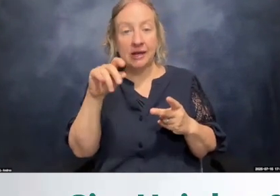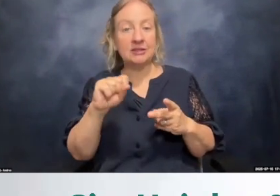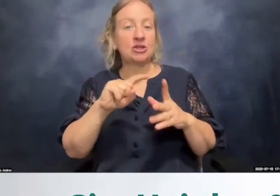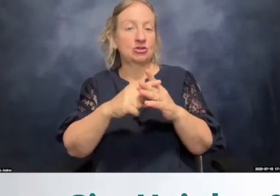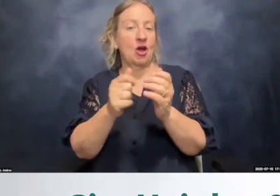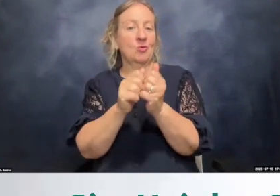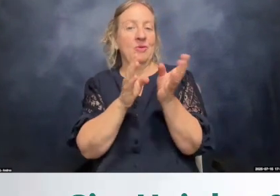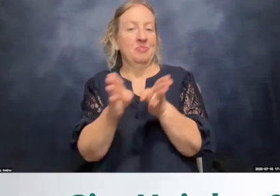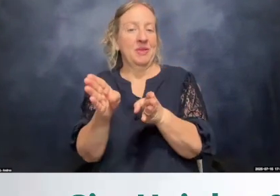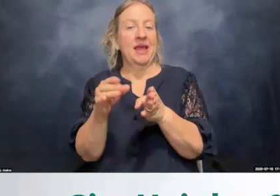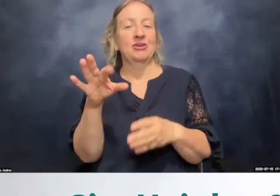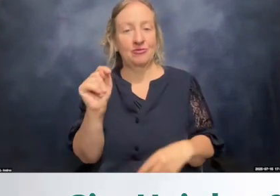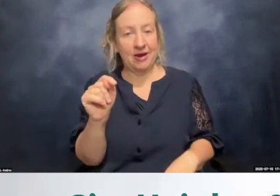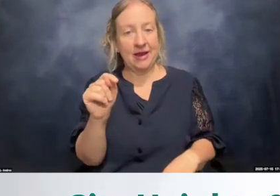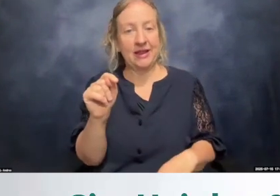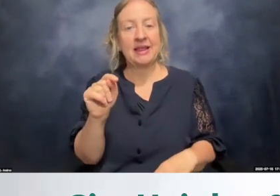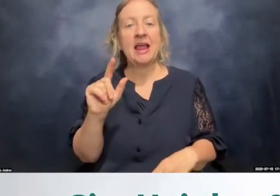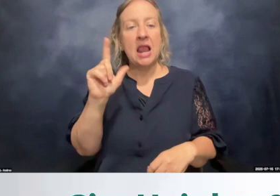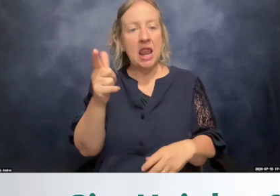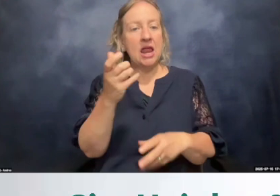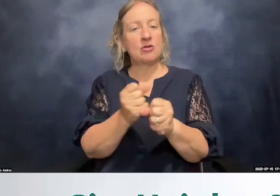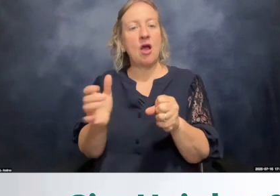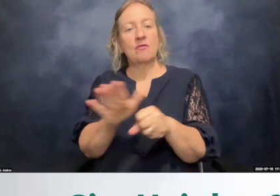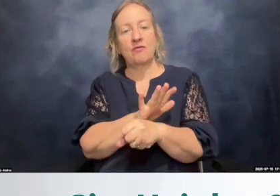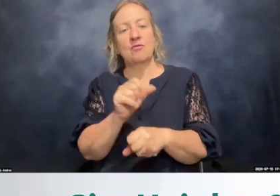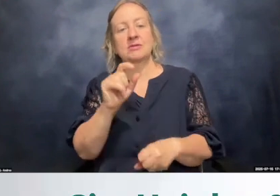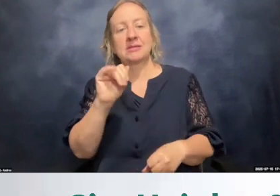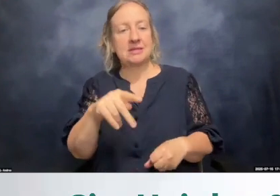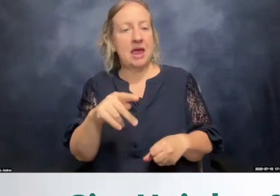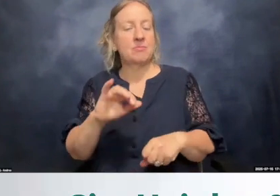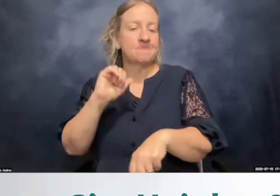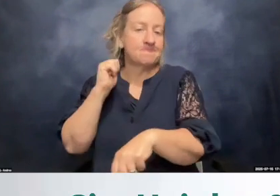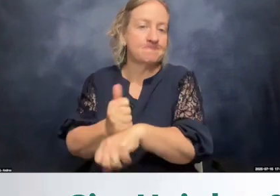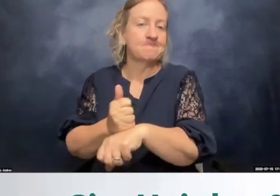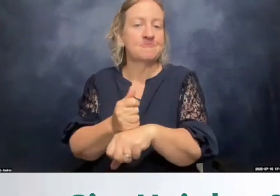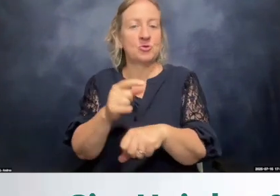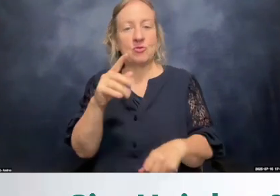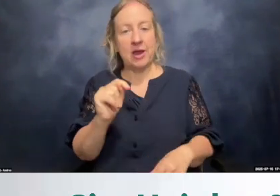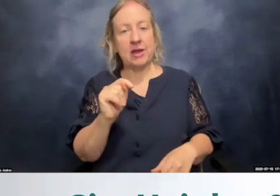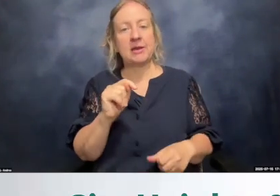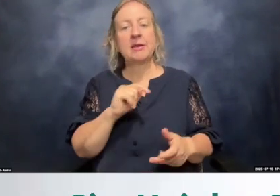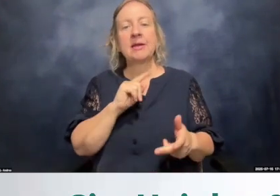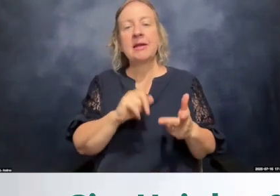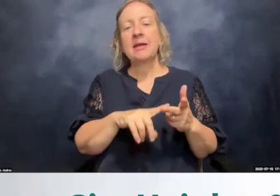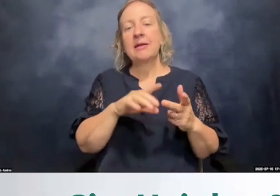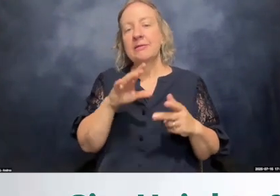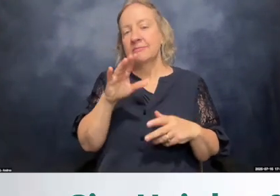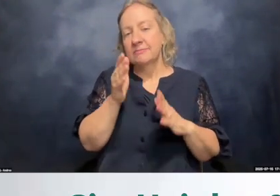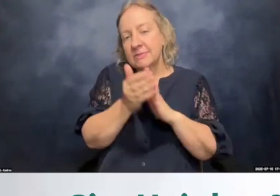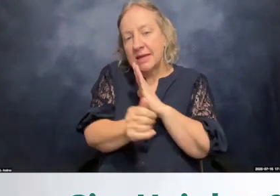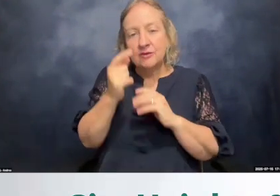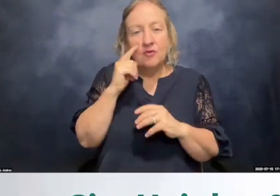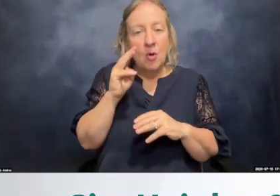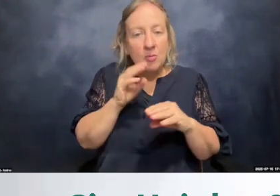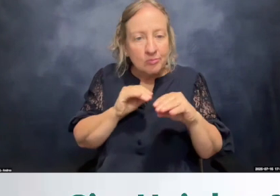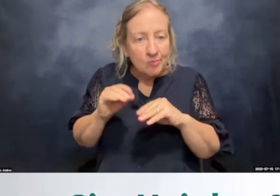developed valuable skills in mobility planning and project development that prepared them for next steps. A major takeaway